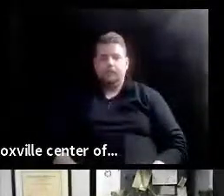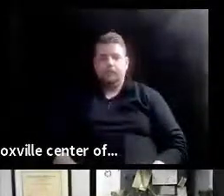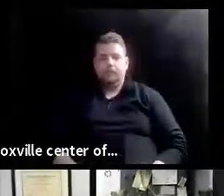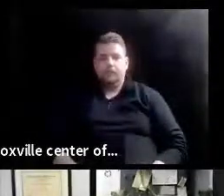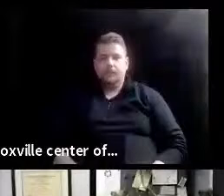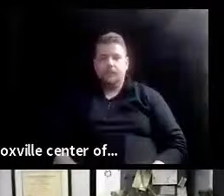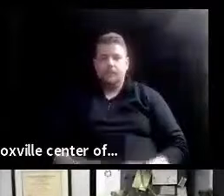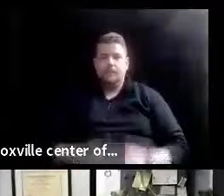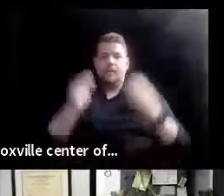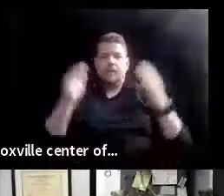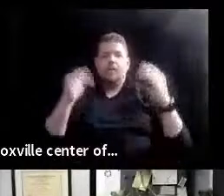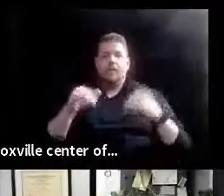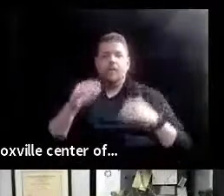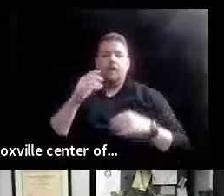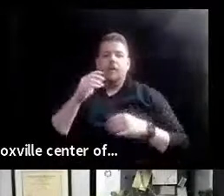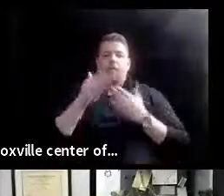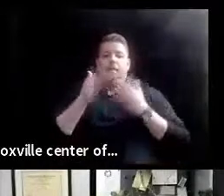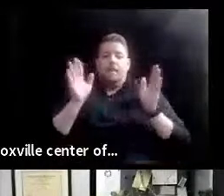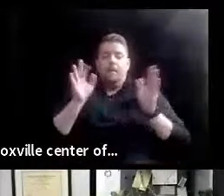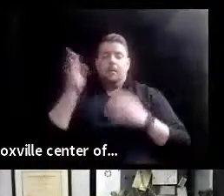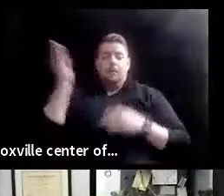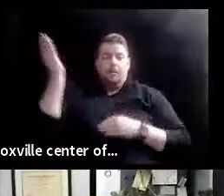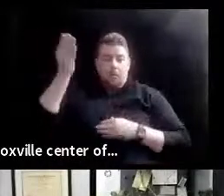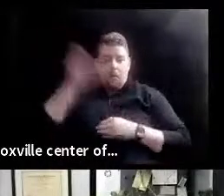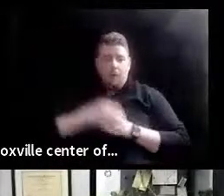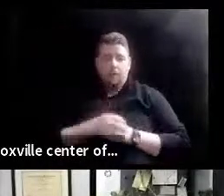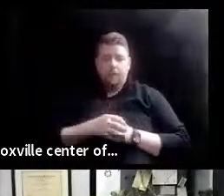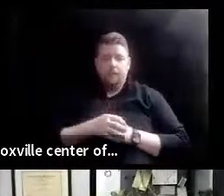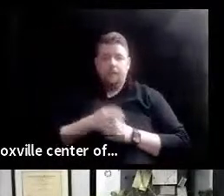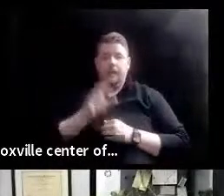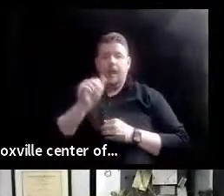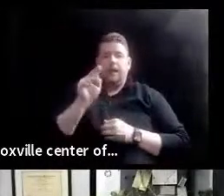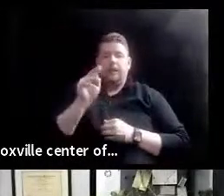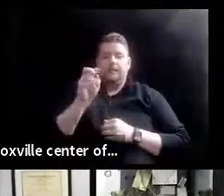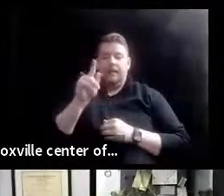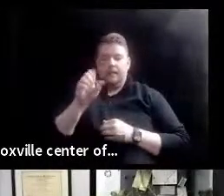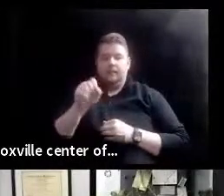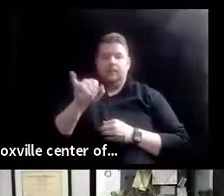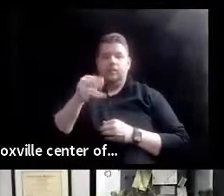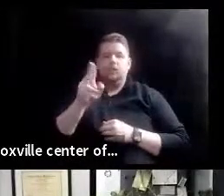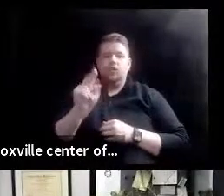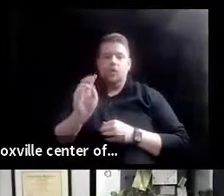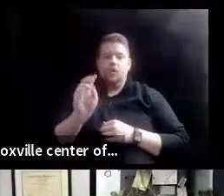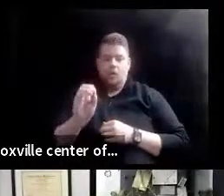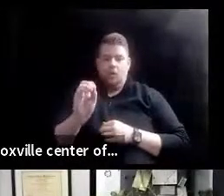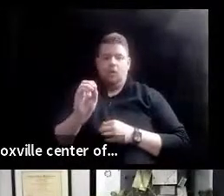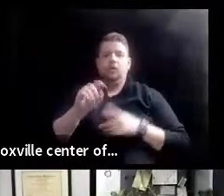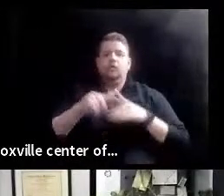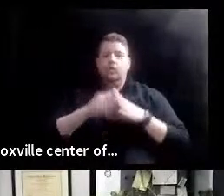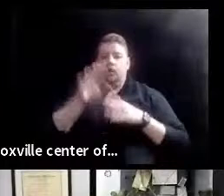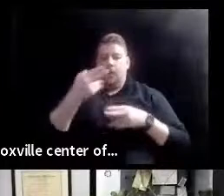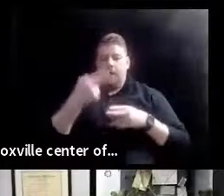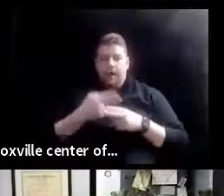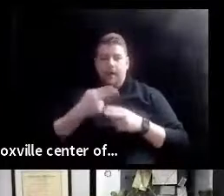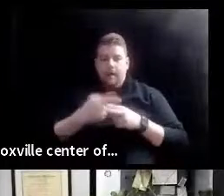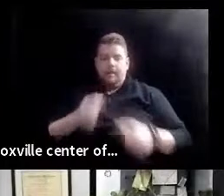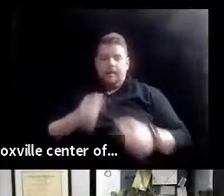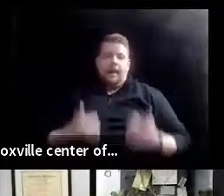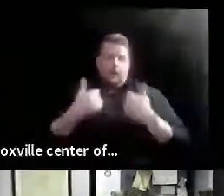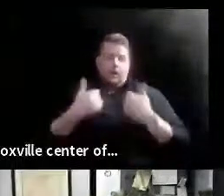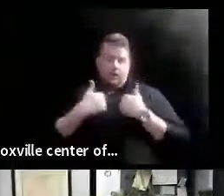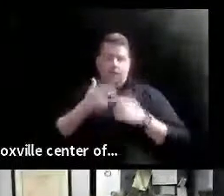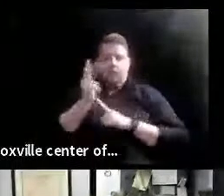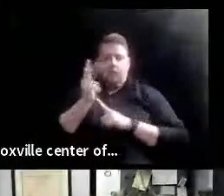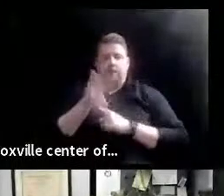All right, next up for public forum, we have Anastasia Juneau. If you can start out by saying your name and your address, you have